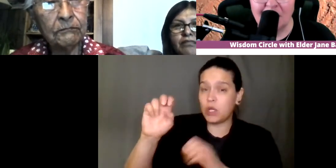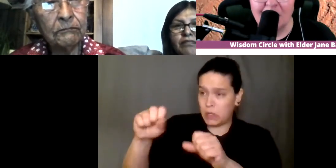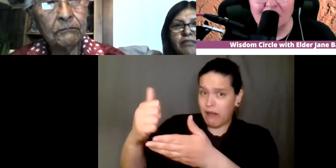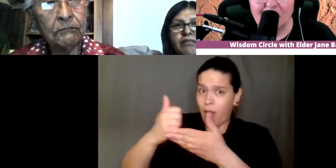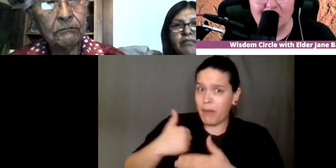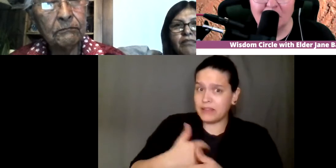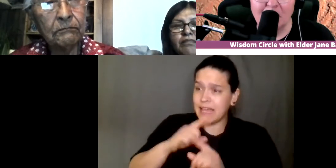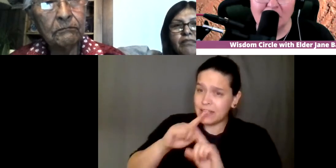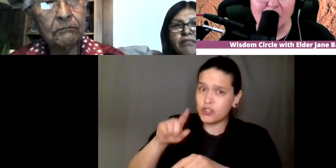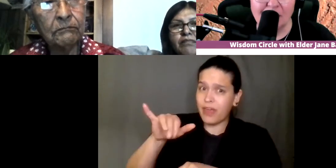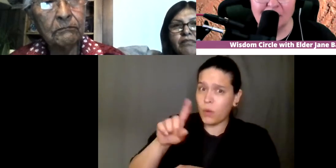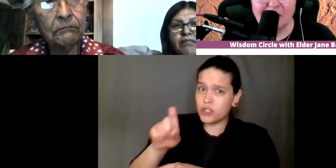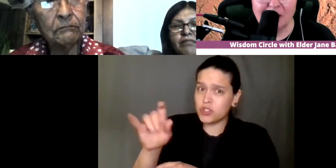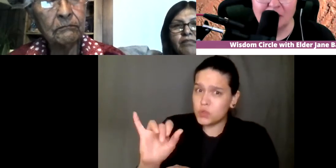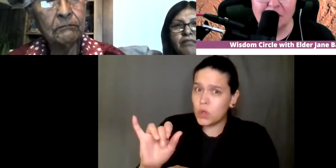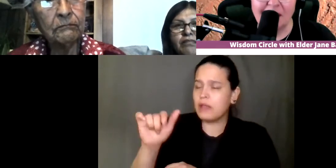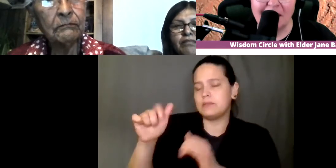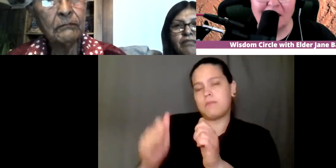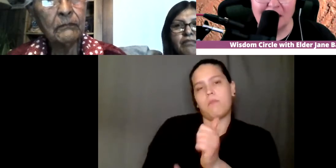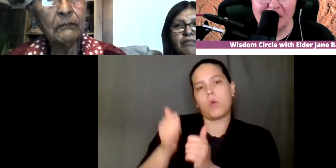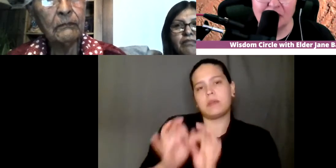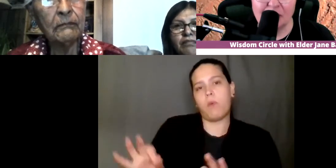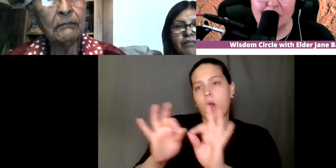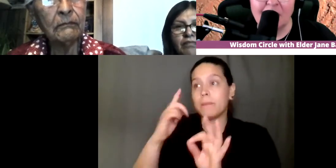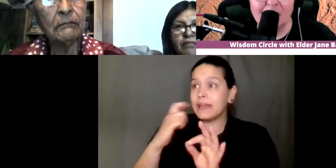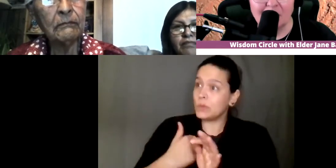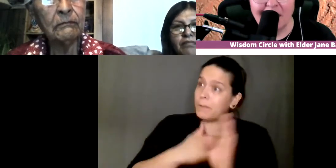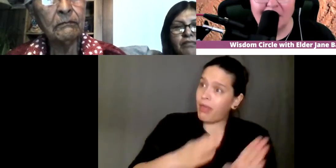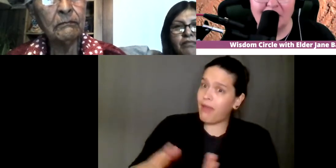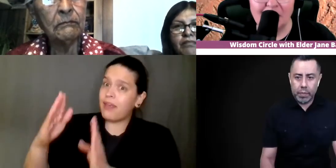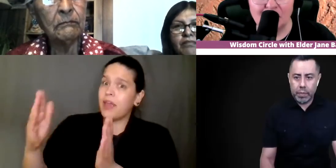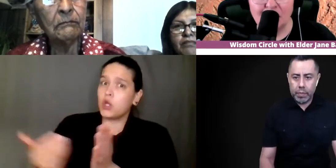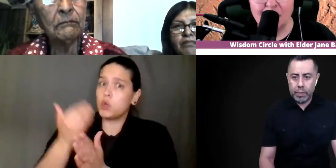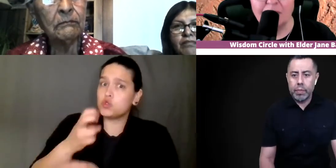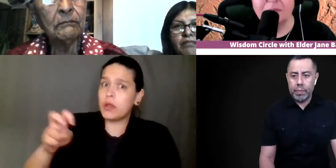probably the most important question because we're planning our next trip to Black